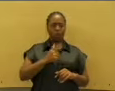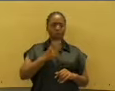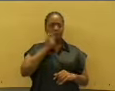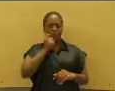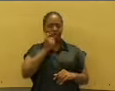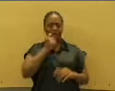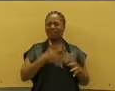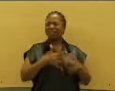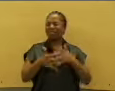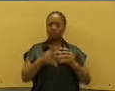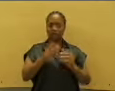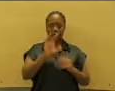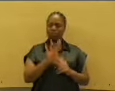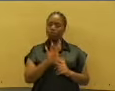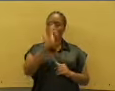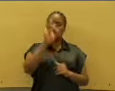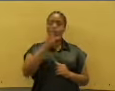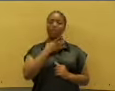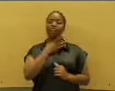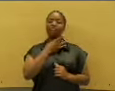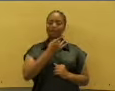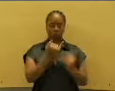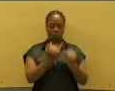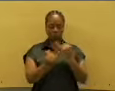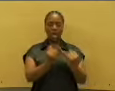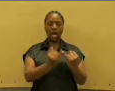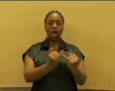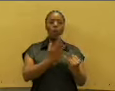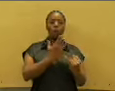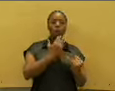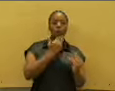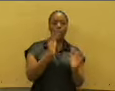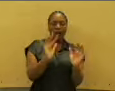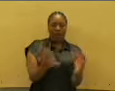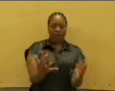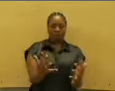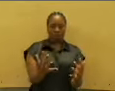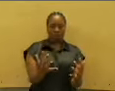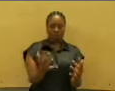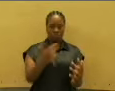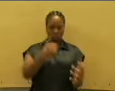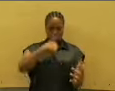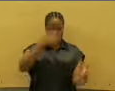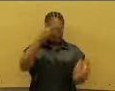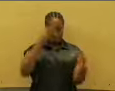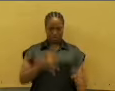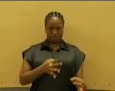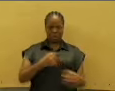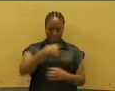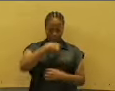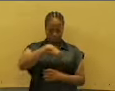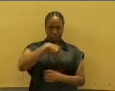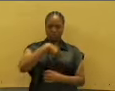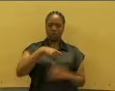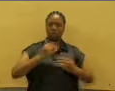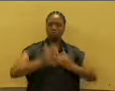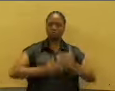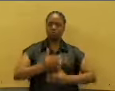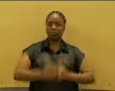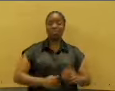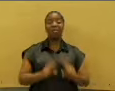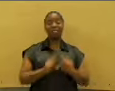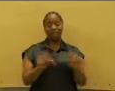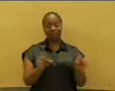own self a sexual orientation defined by other people. So it's a very much personal process, but it is